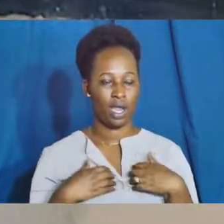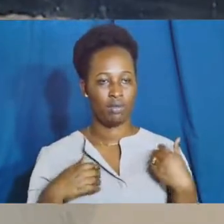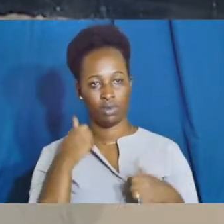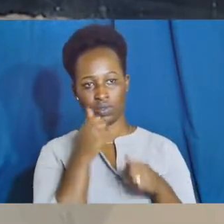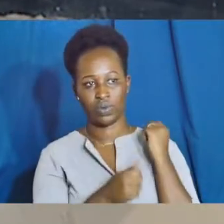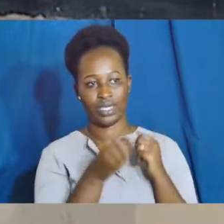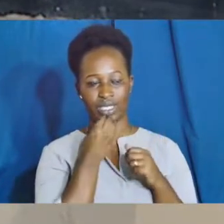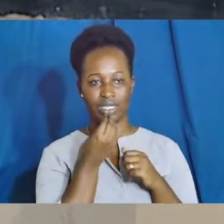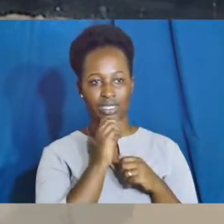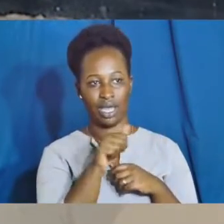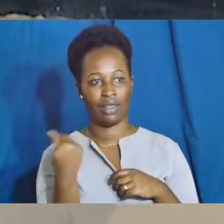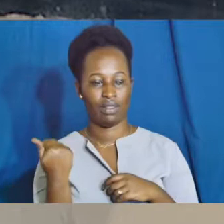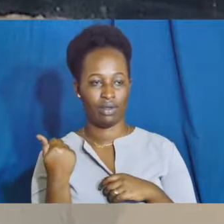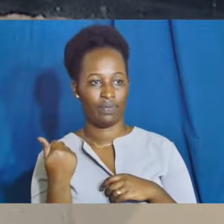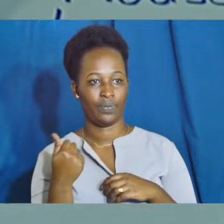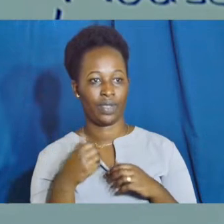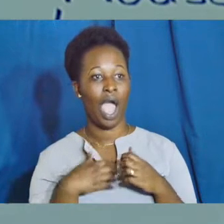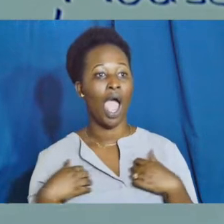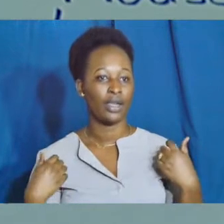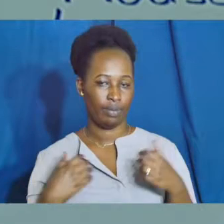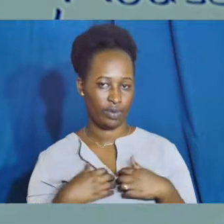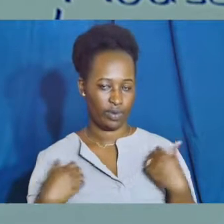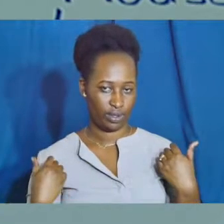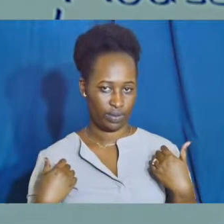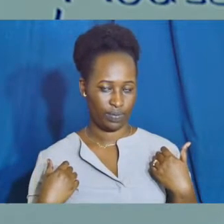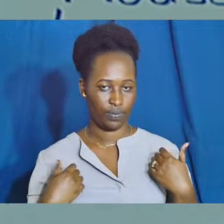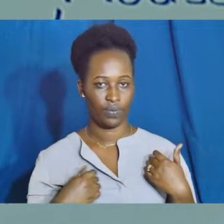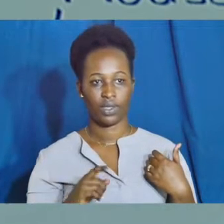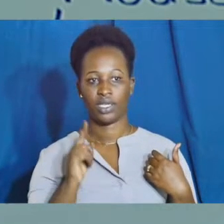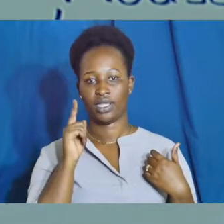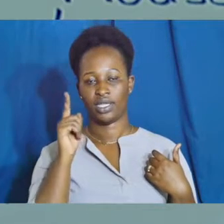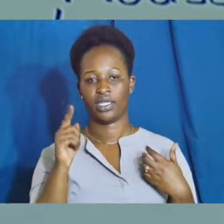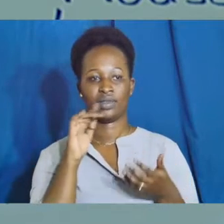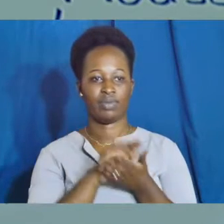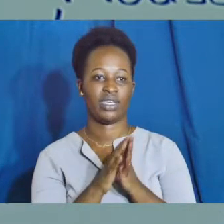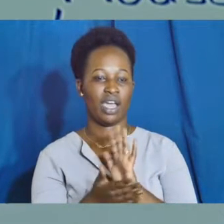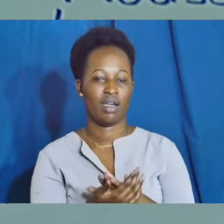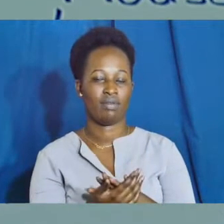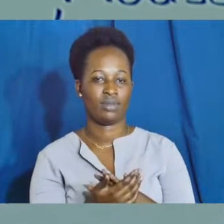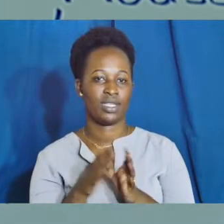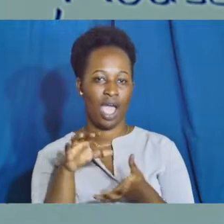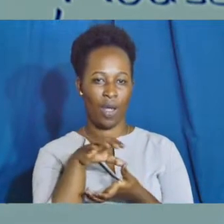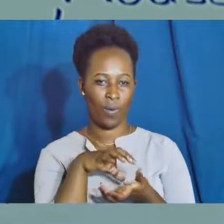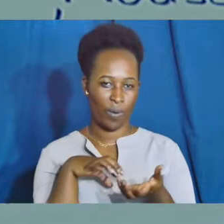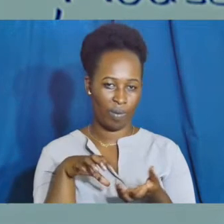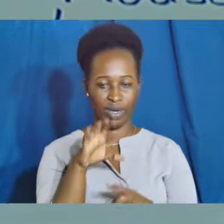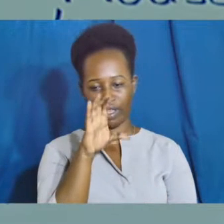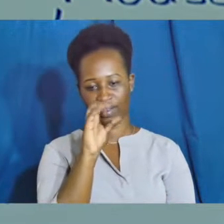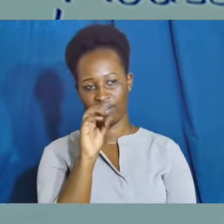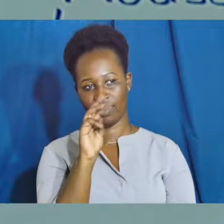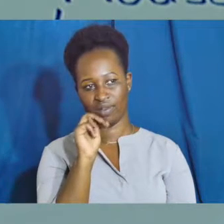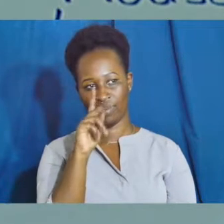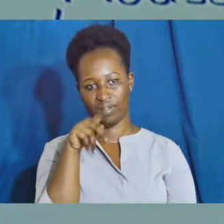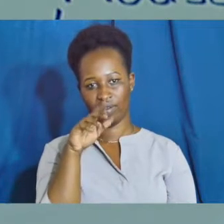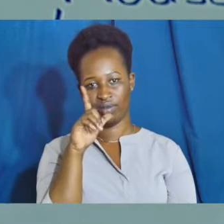eat other animals. So this one becomes a complex food